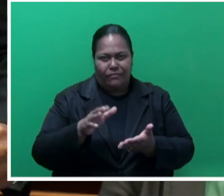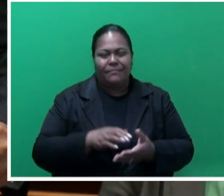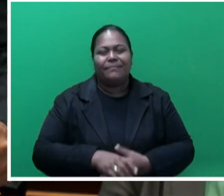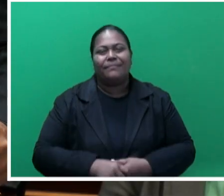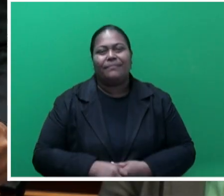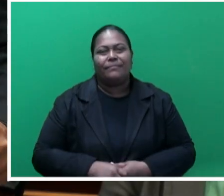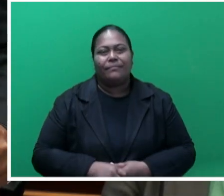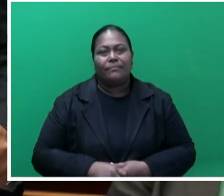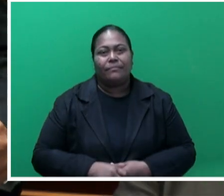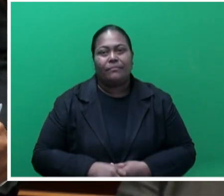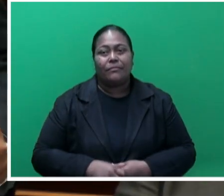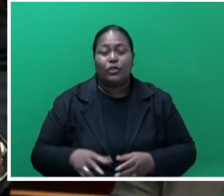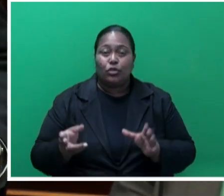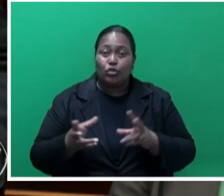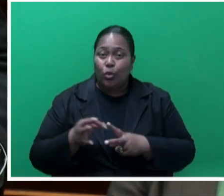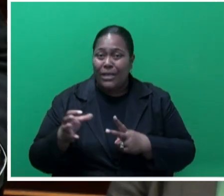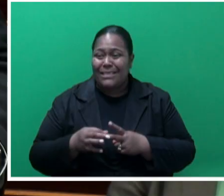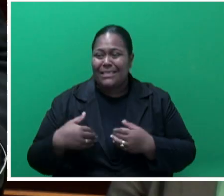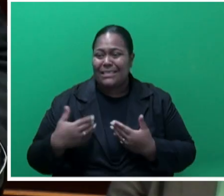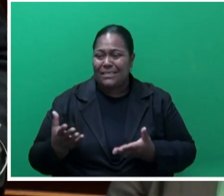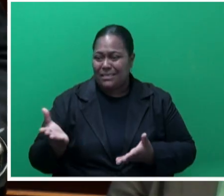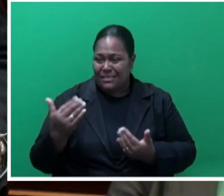Preference is given to candidates under the age of 60.